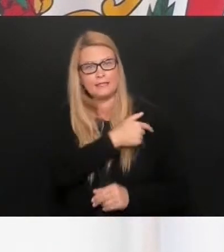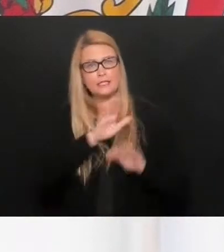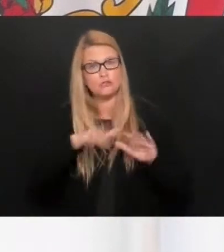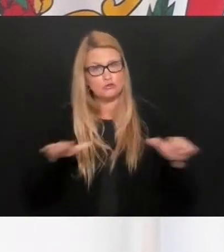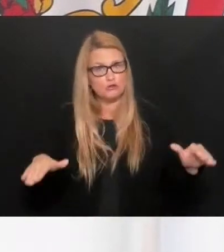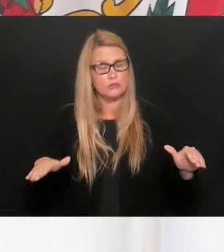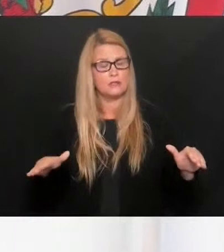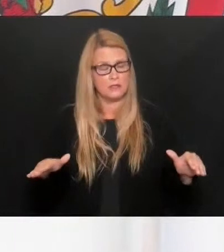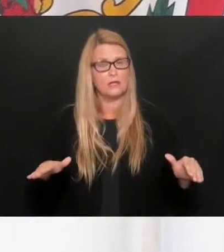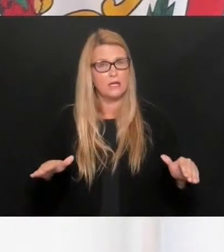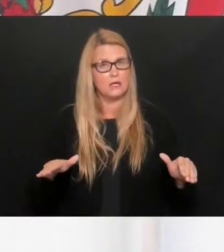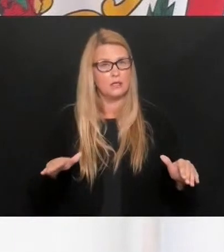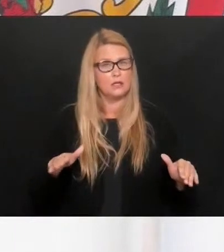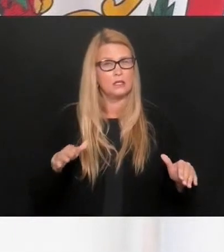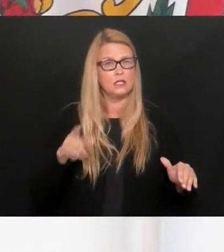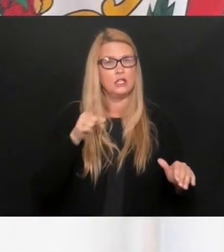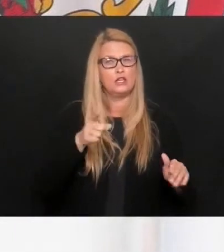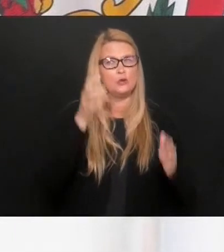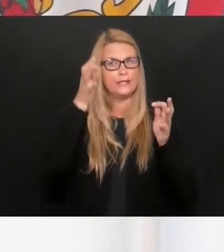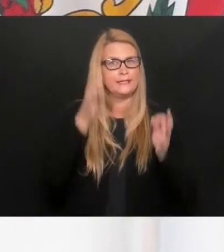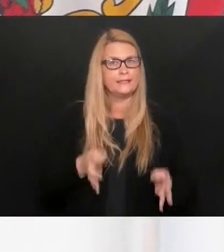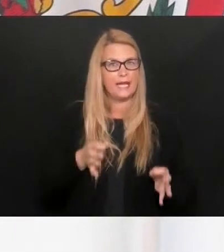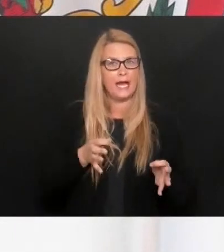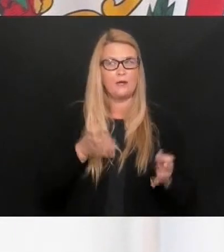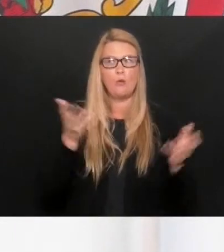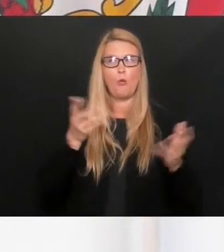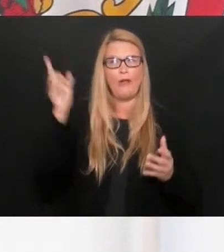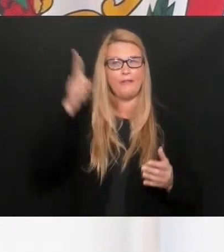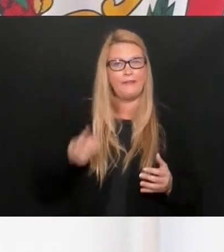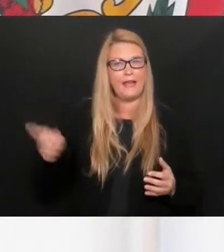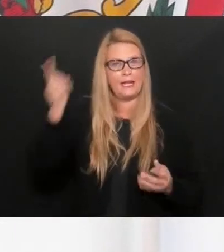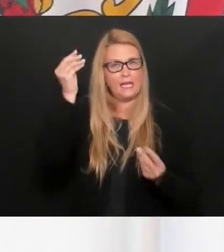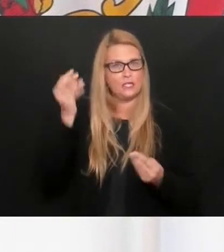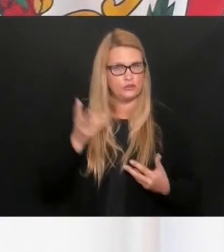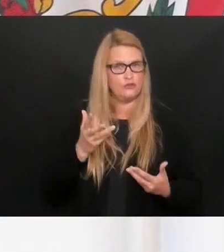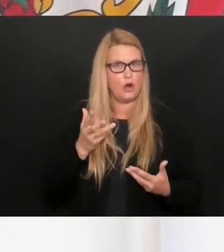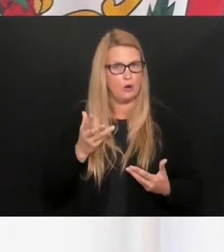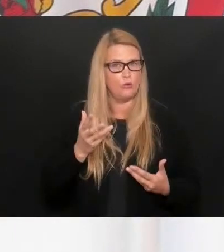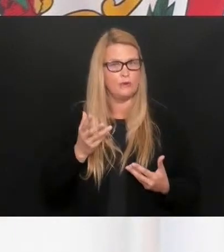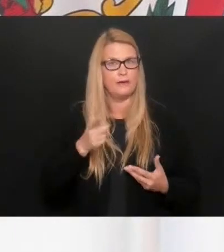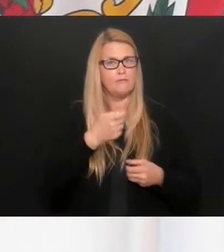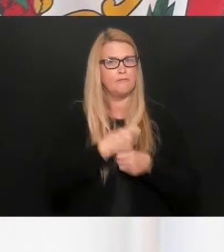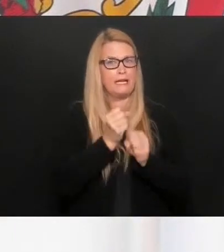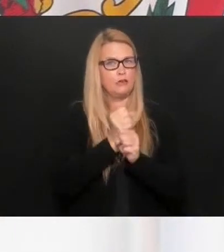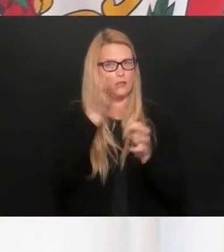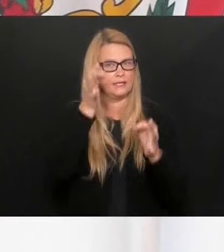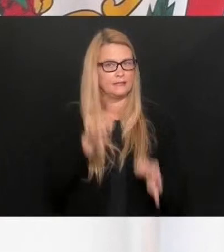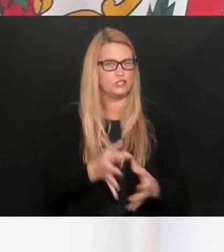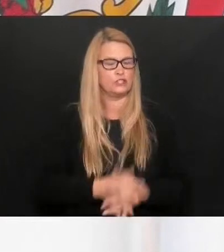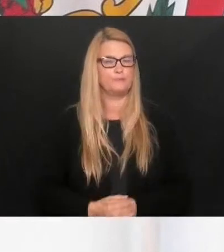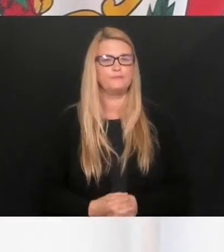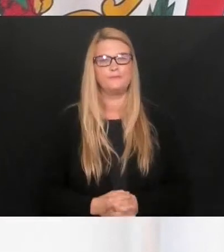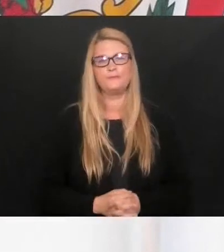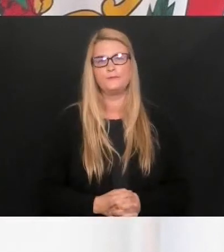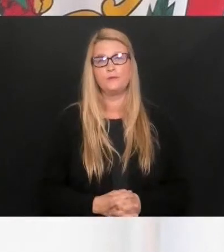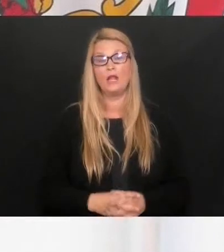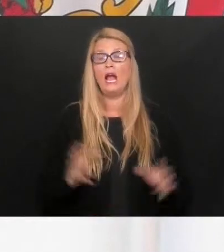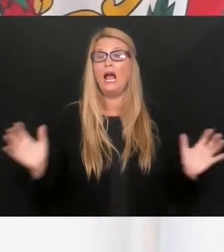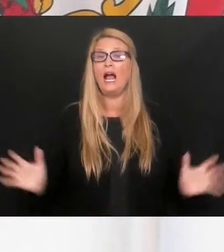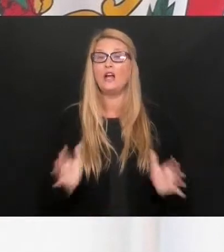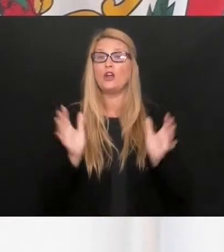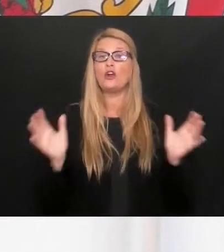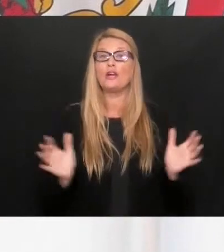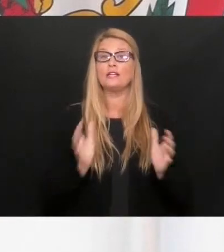and just weigh out your decision based on the experts and their medical opinion. I do encourage all those 16